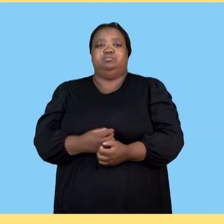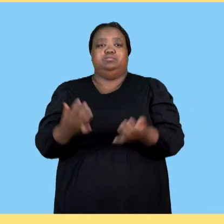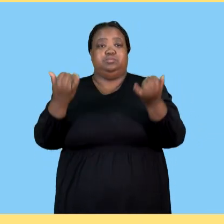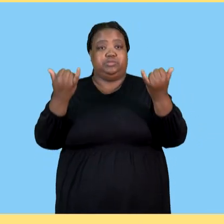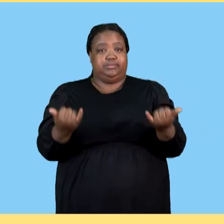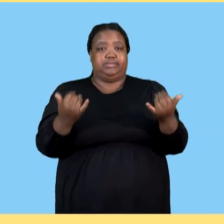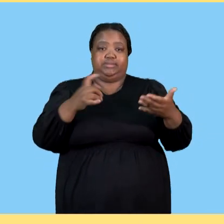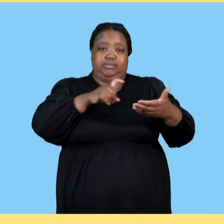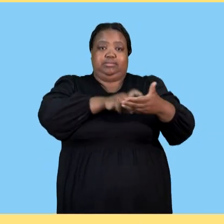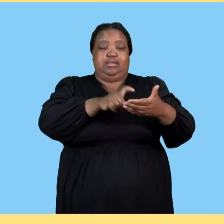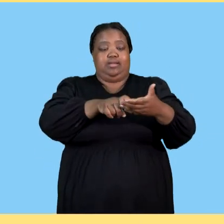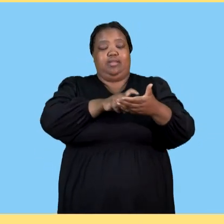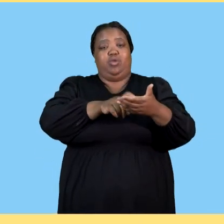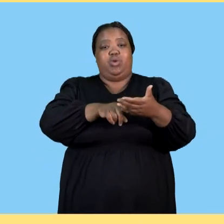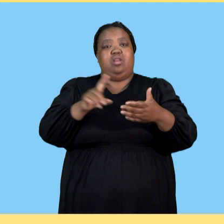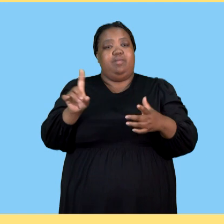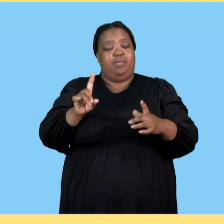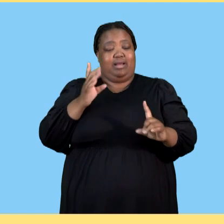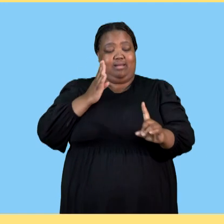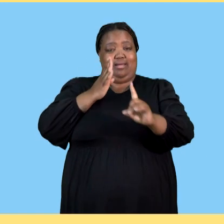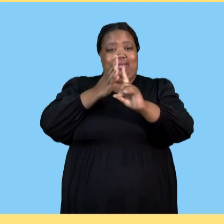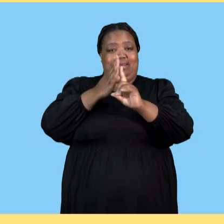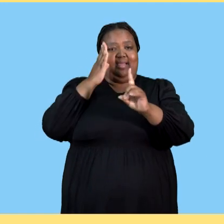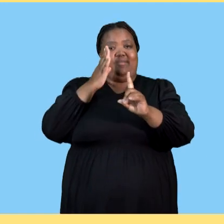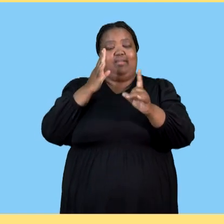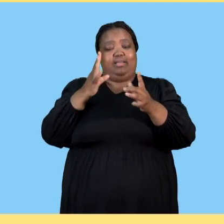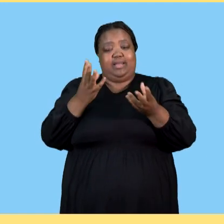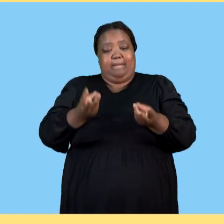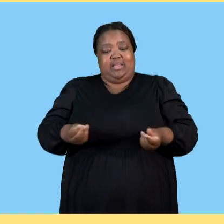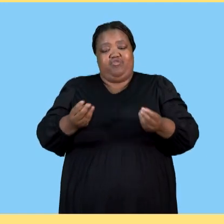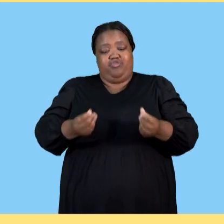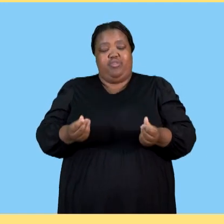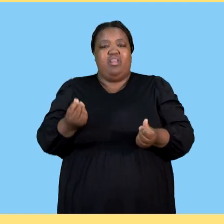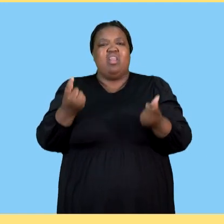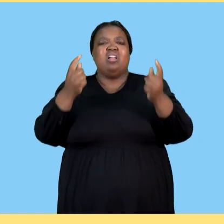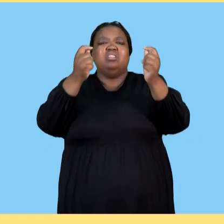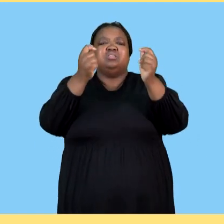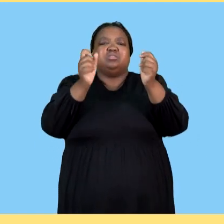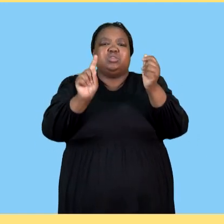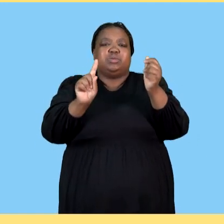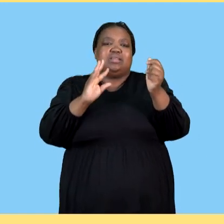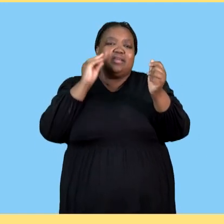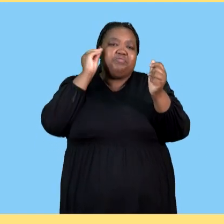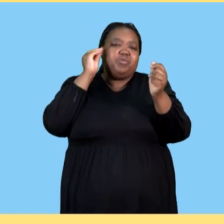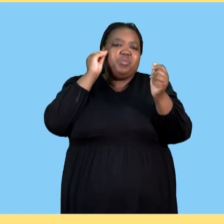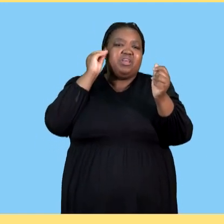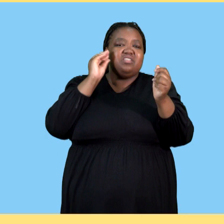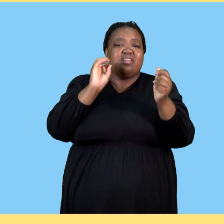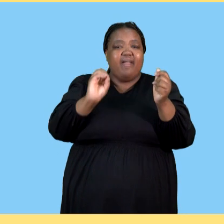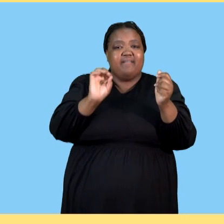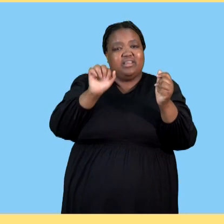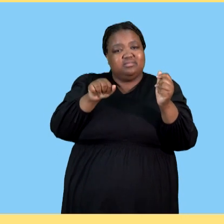We will now calculate our direct material cost. We have information which reads,